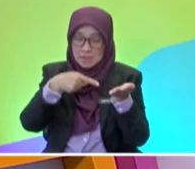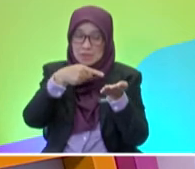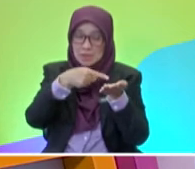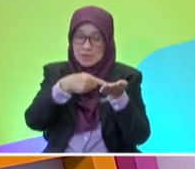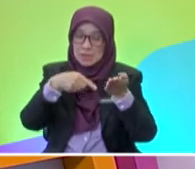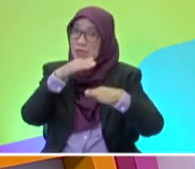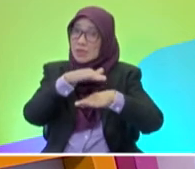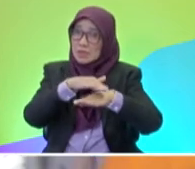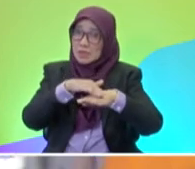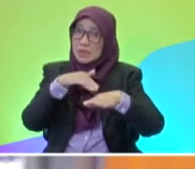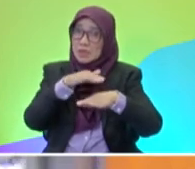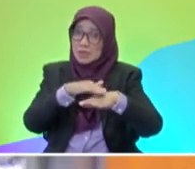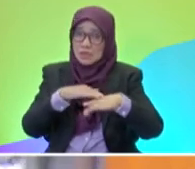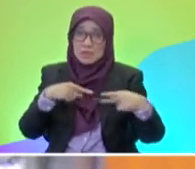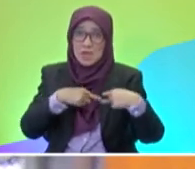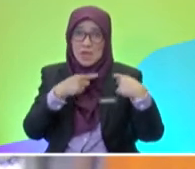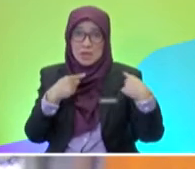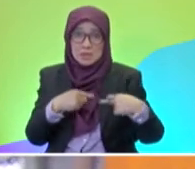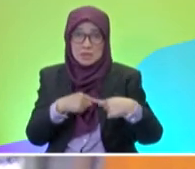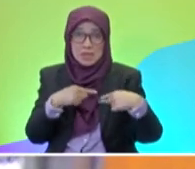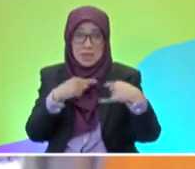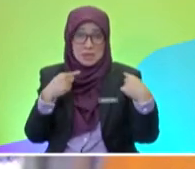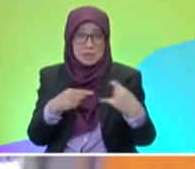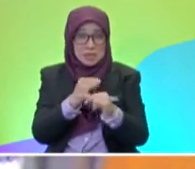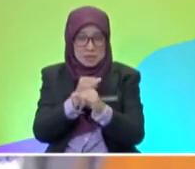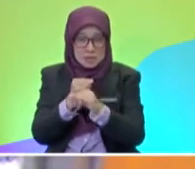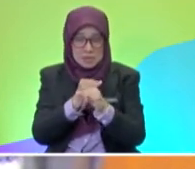Slowly, be careful. Follow the line